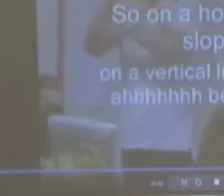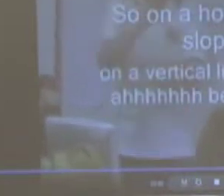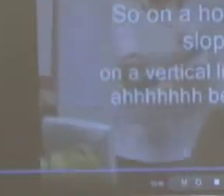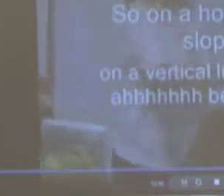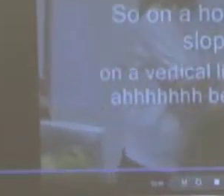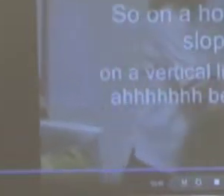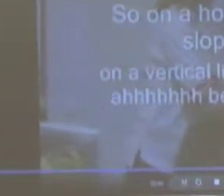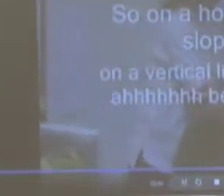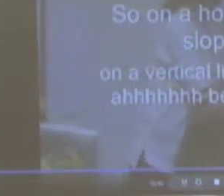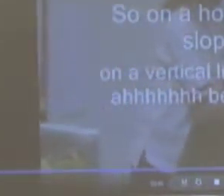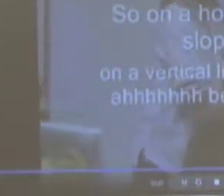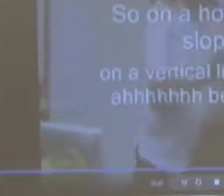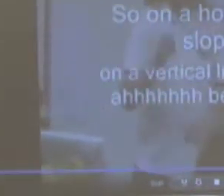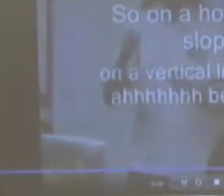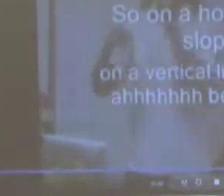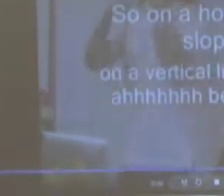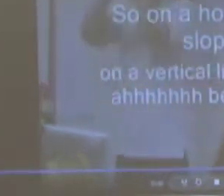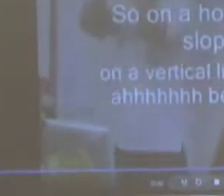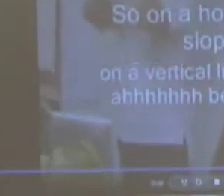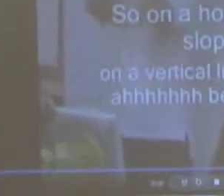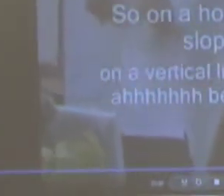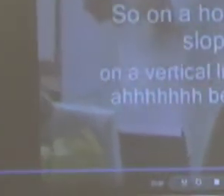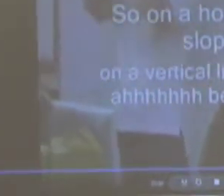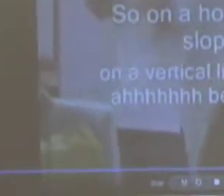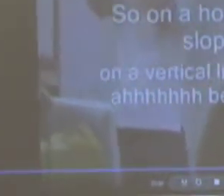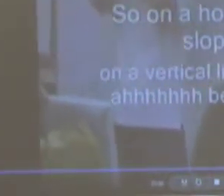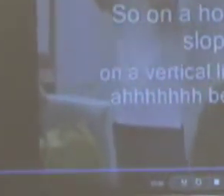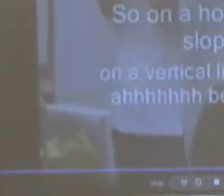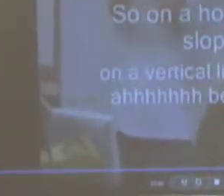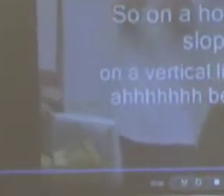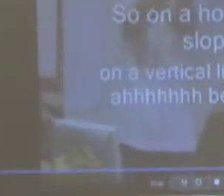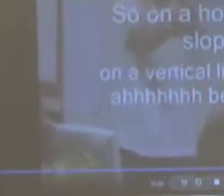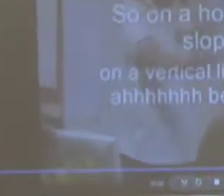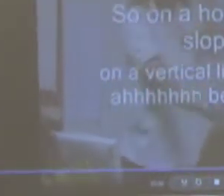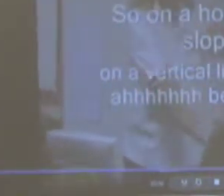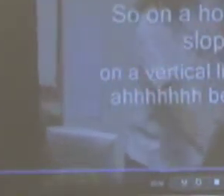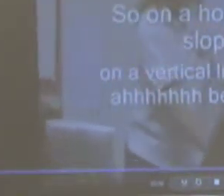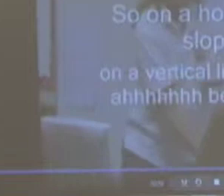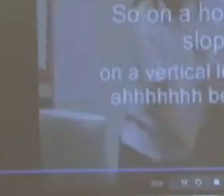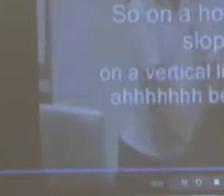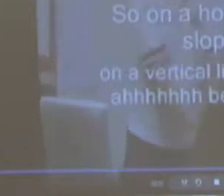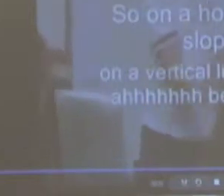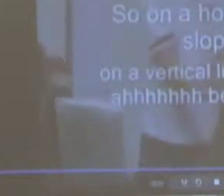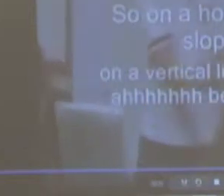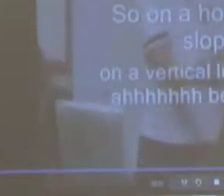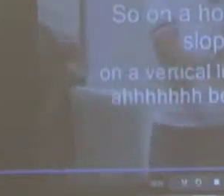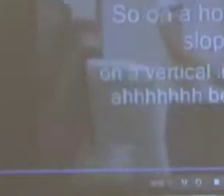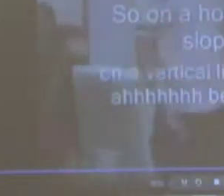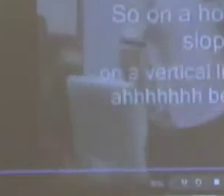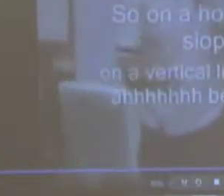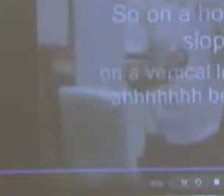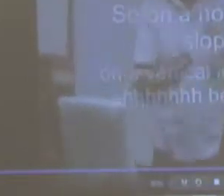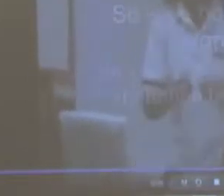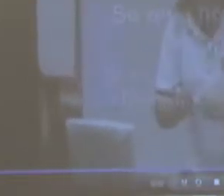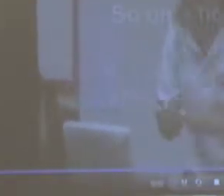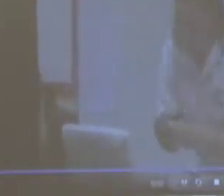change, the slope is 0. On a vertical line, Joe falls off and defined.